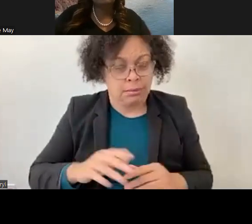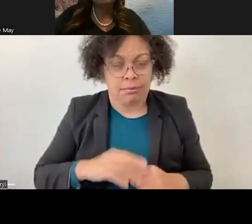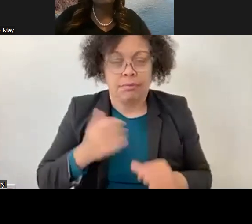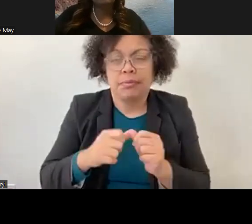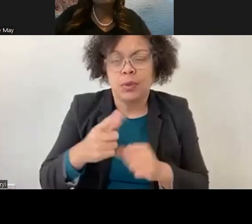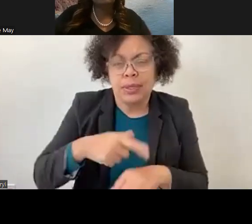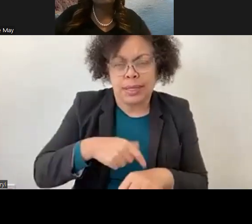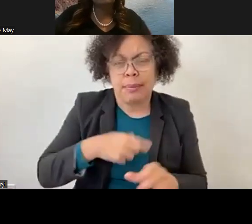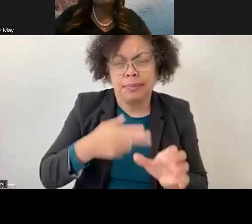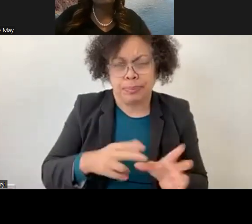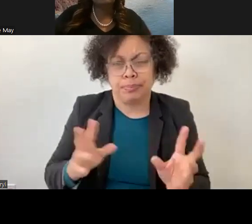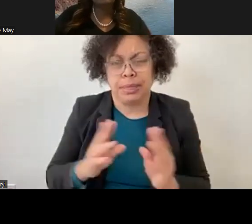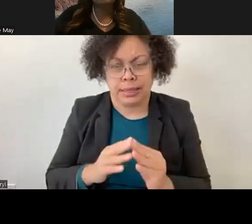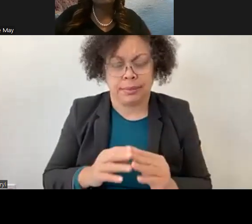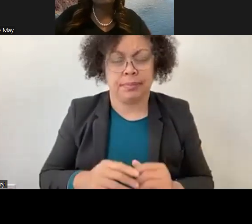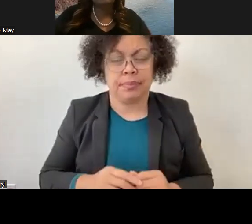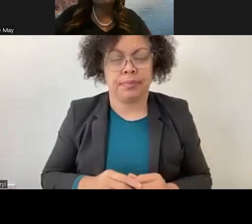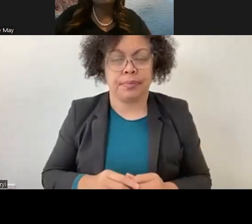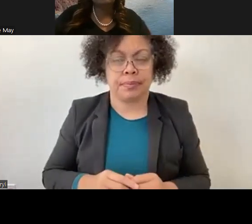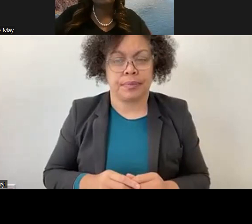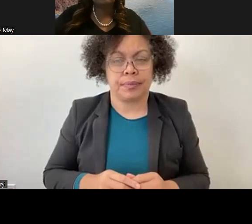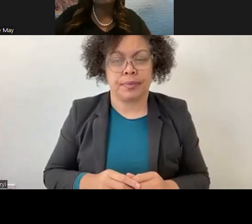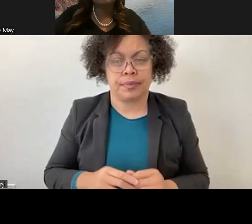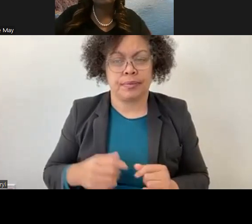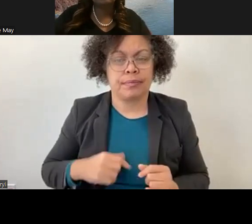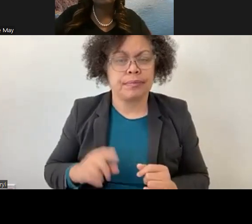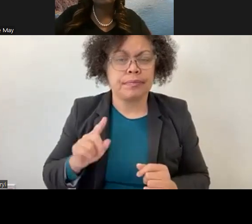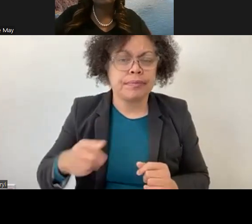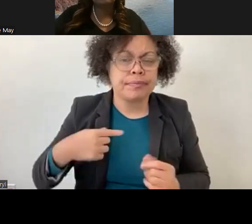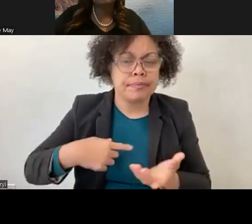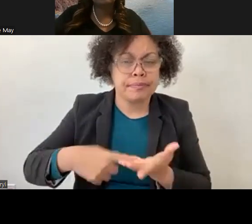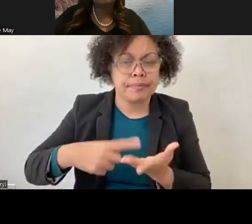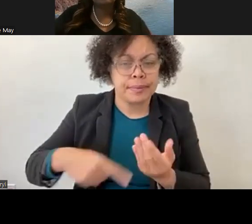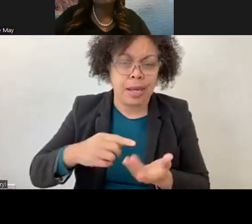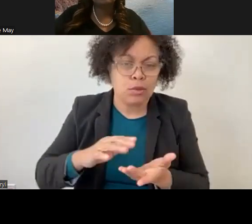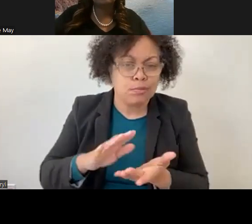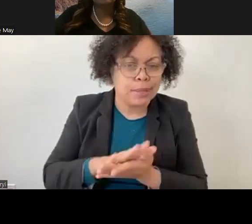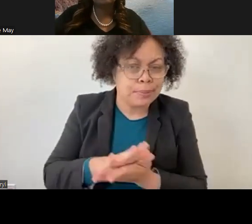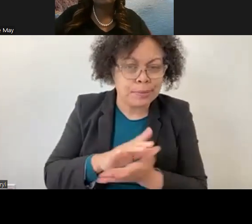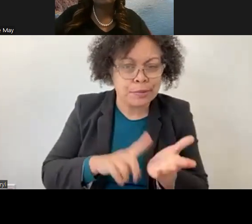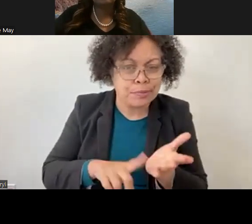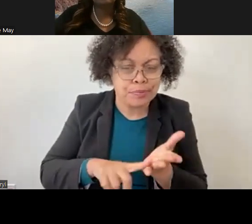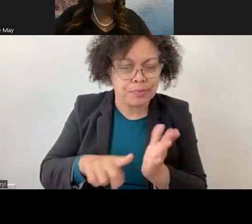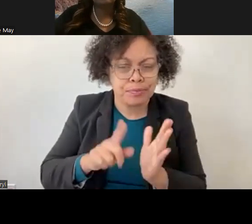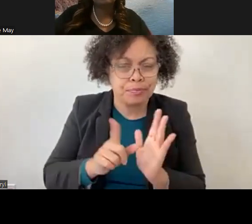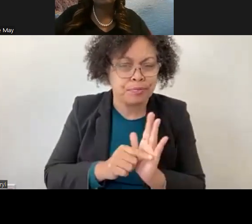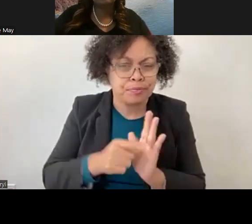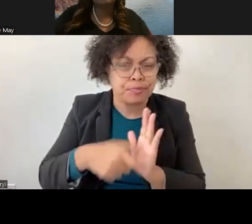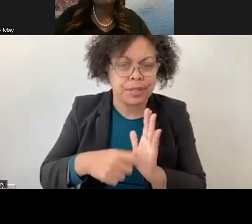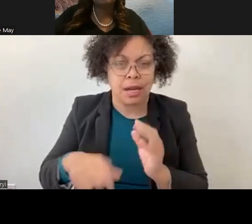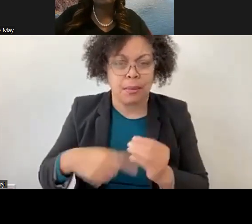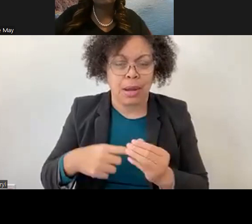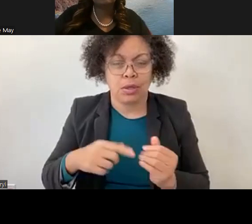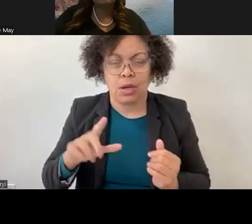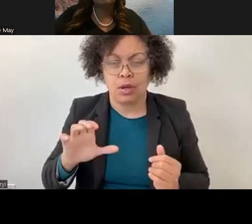was in, it was discussing a paper we were writing about COVID denial,